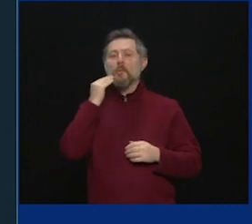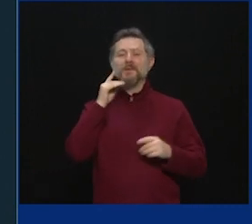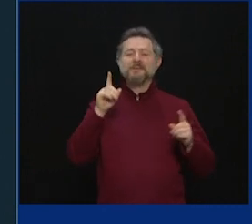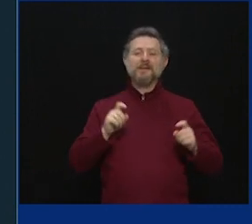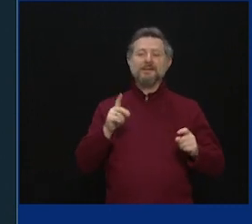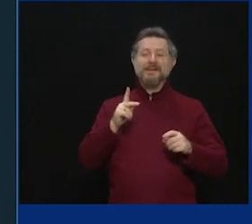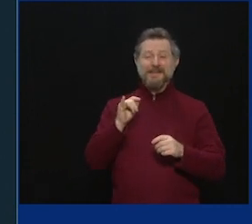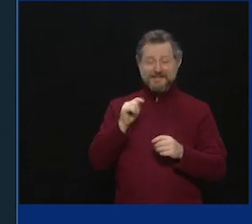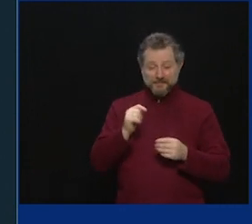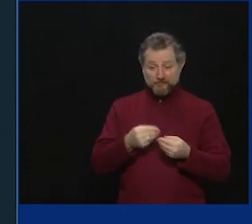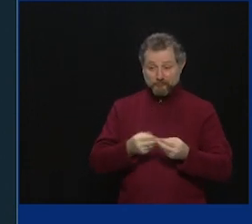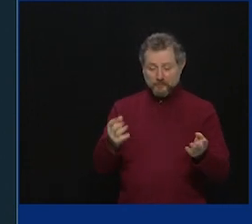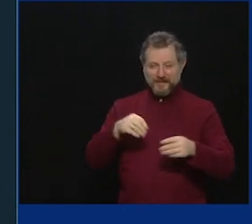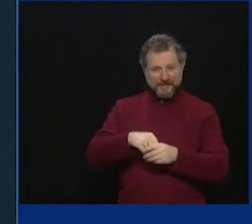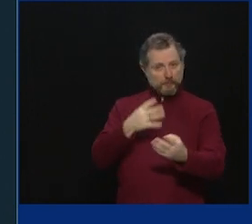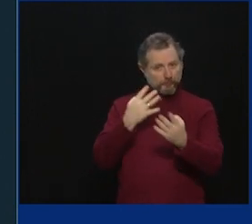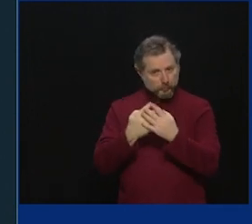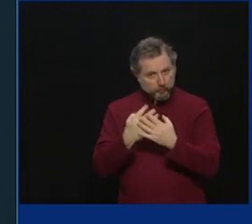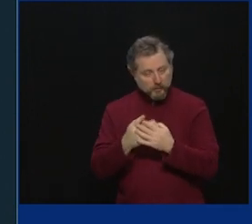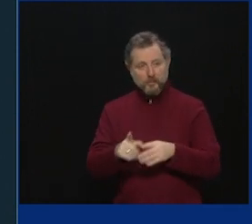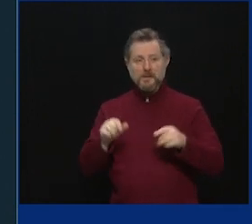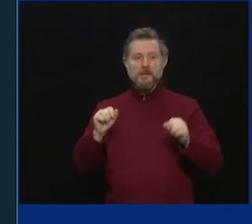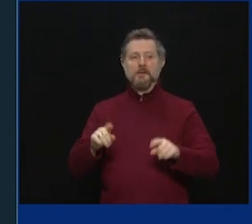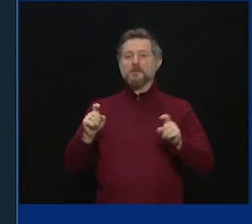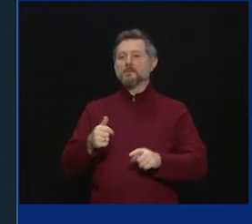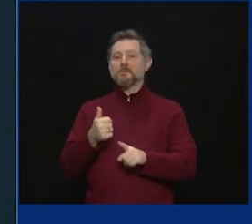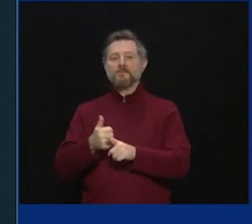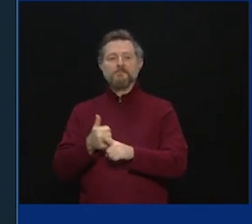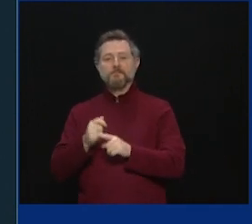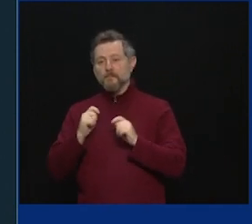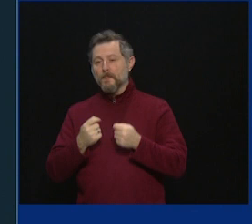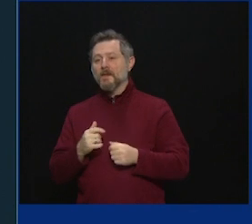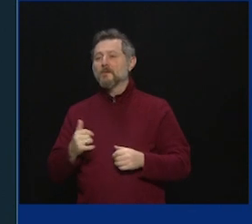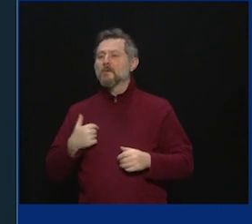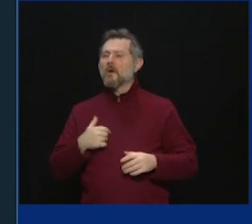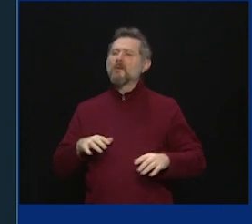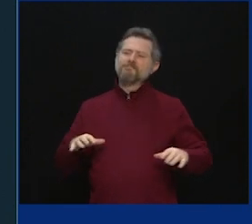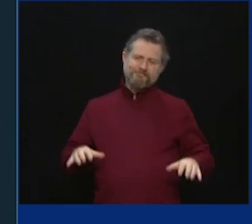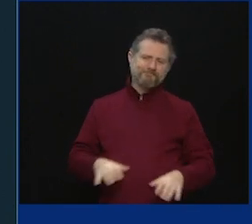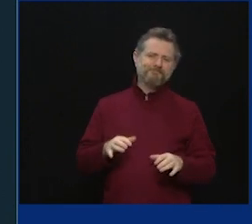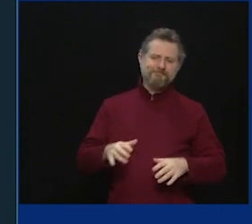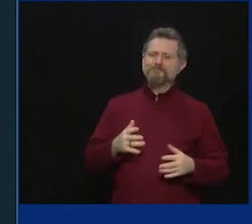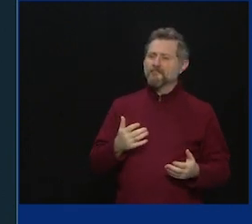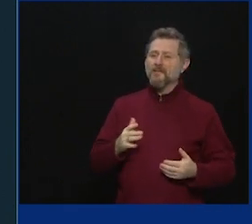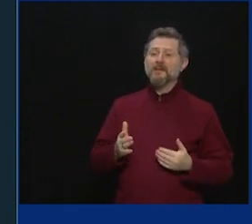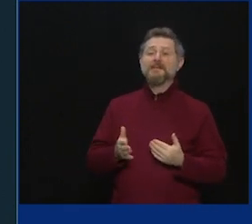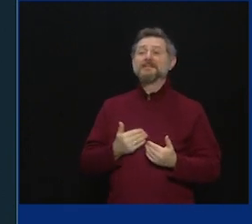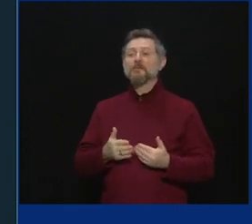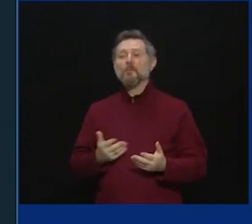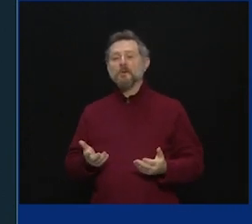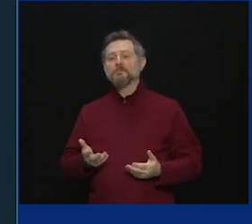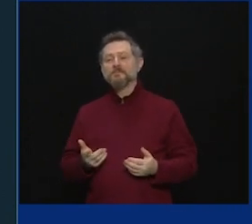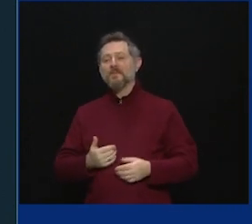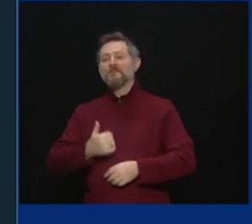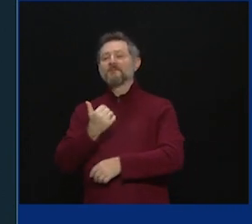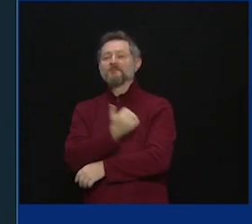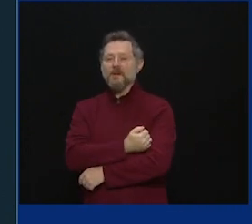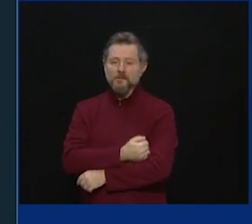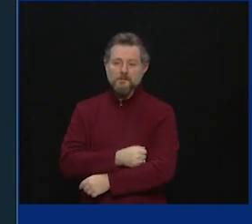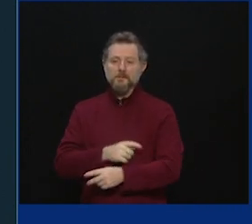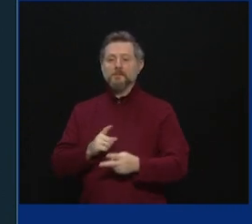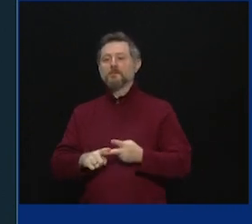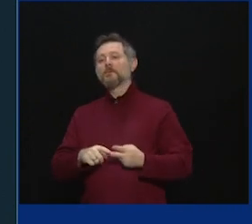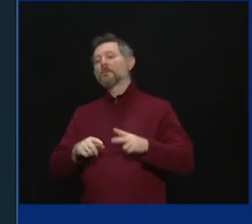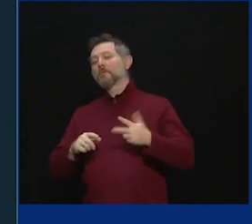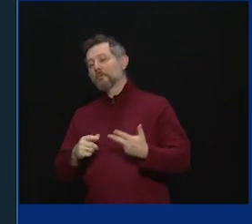facilities so people can be tested. We're doing all we can. The easiest thing, vaccinated and boosted, but we'll provide supplemental tests to